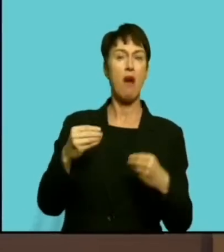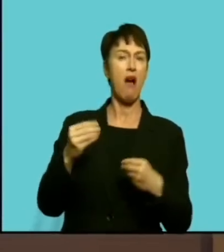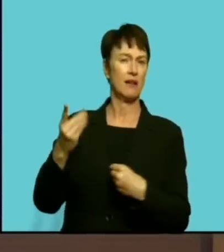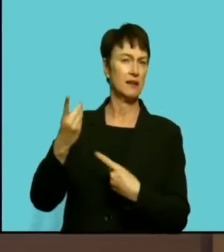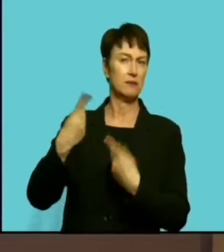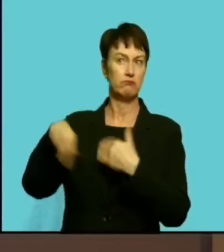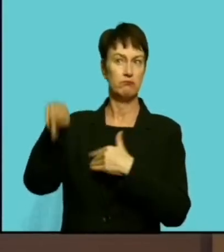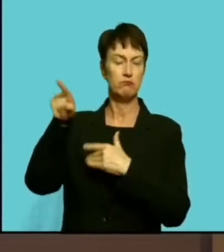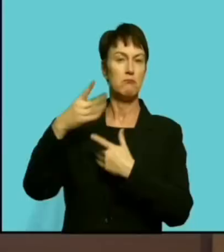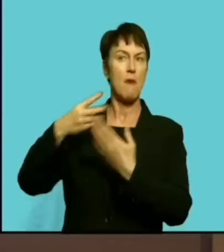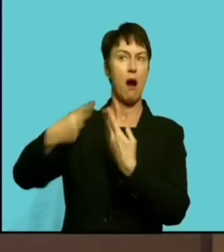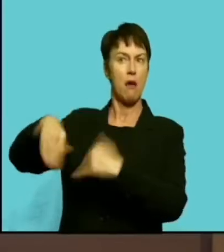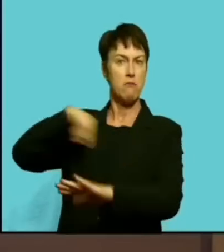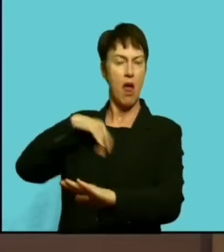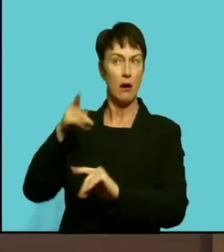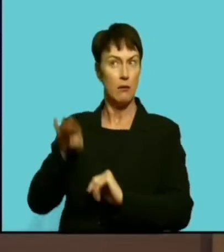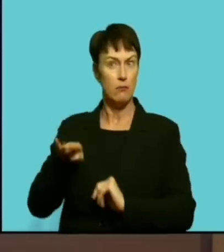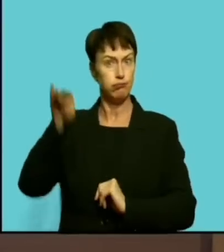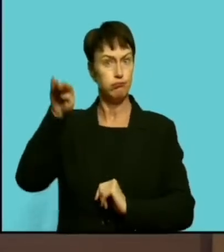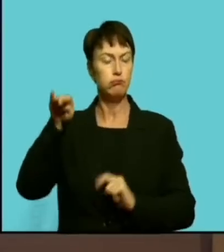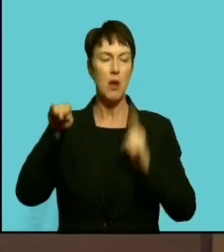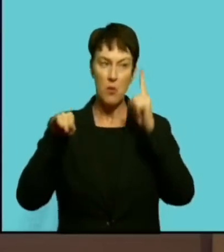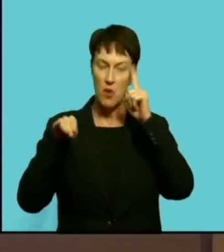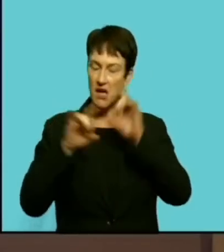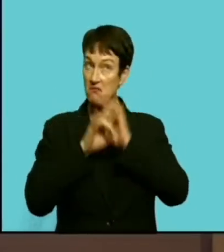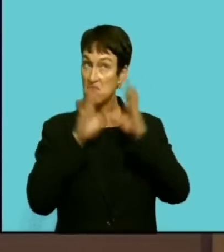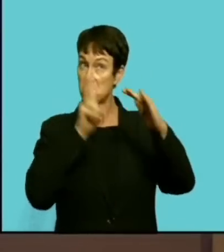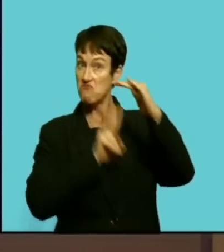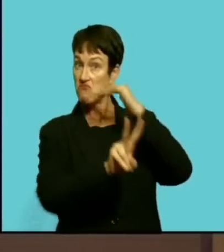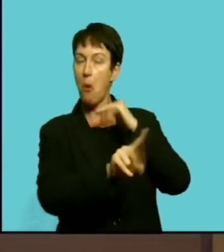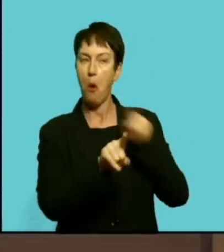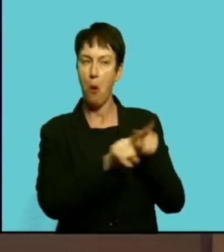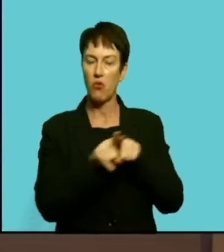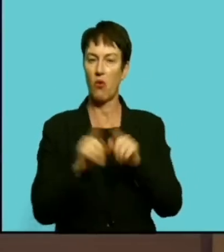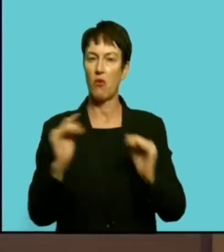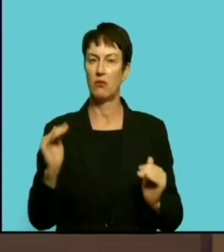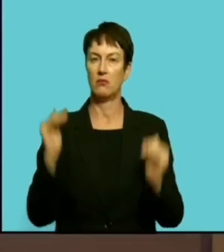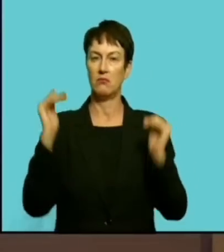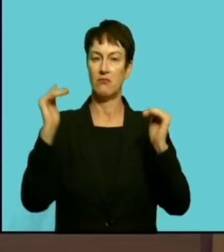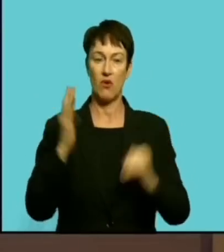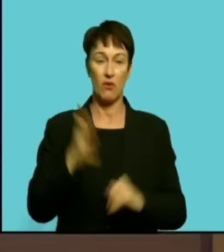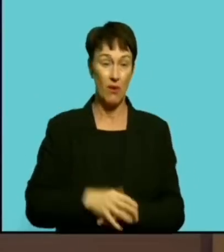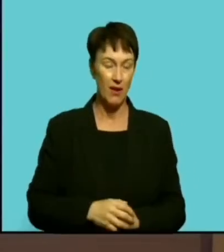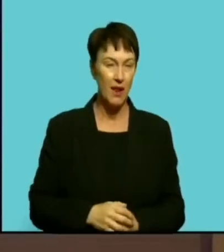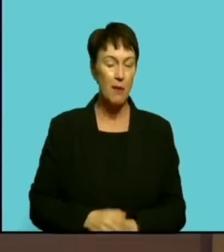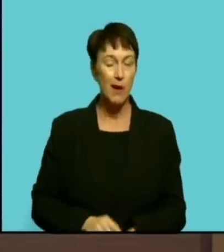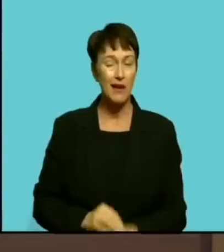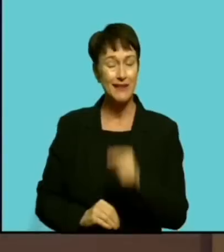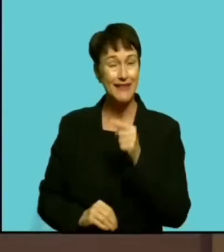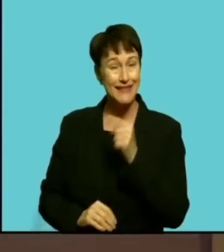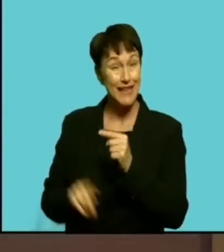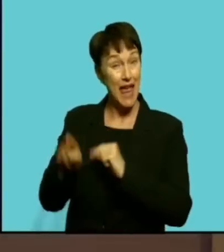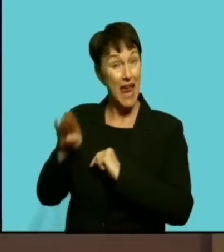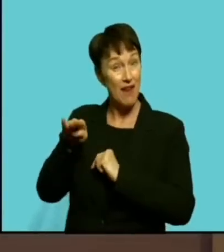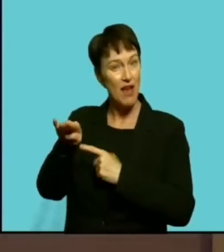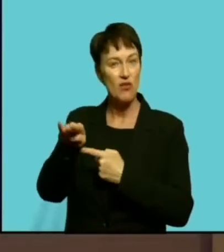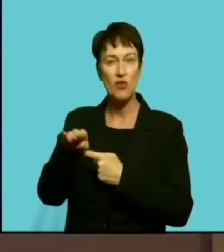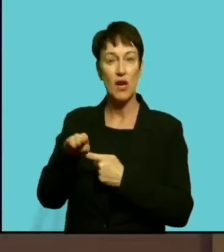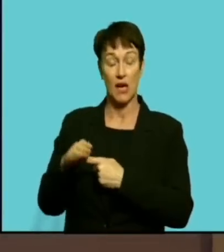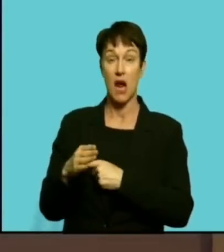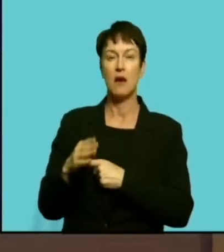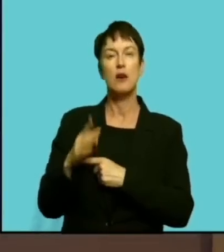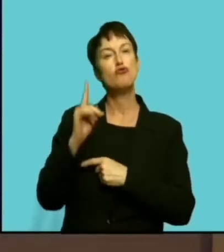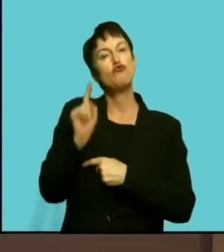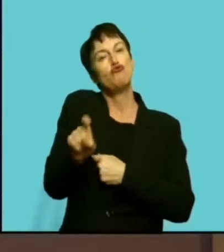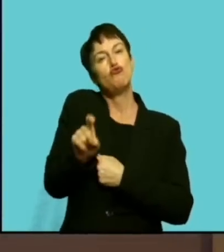increased. In the near term, headline inflation has increased well above the midpoint of the